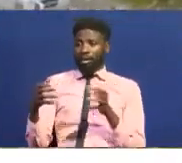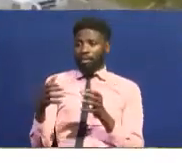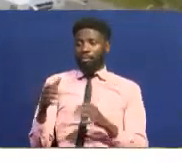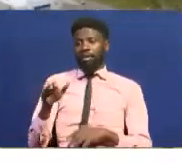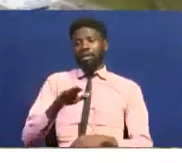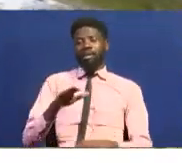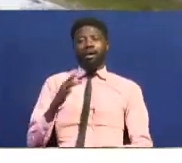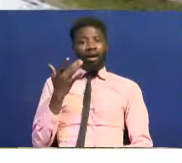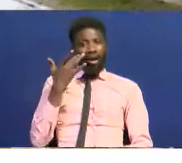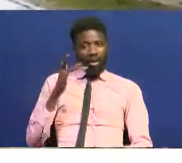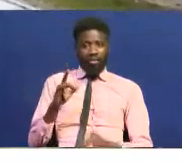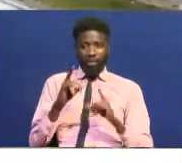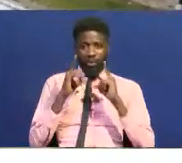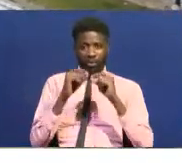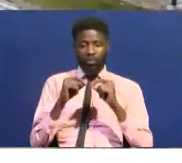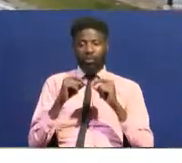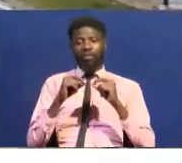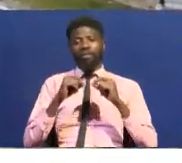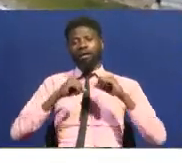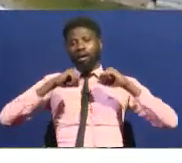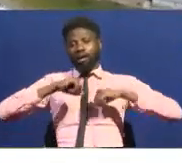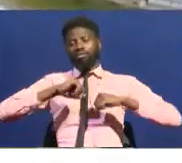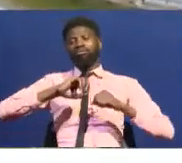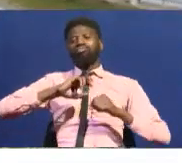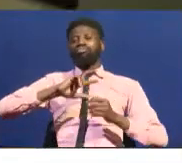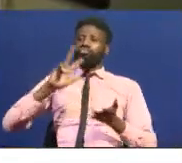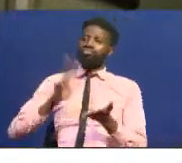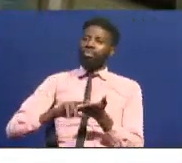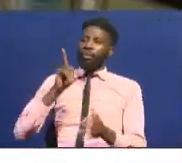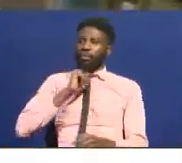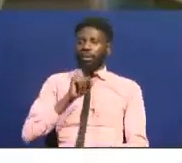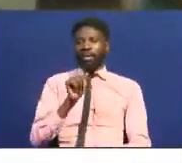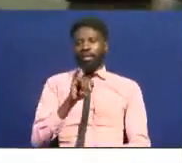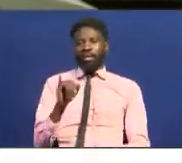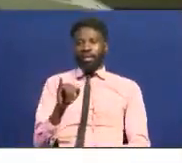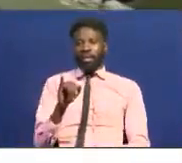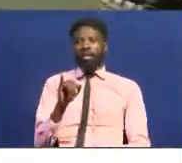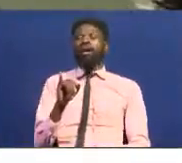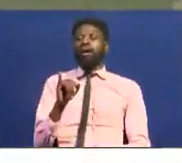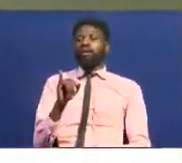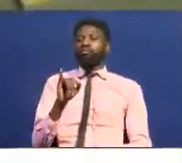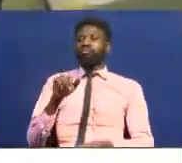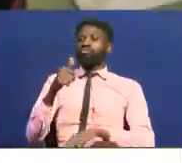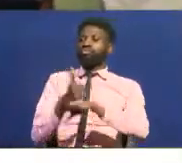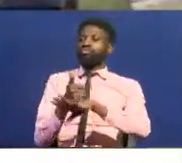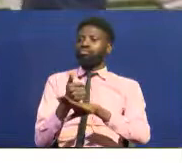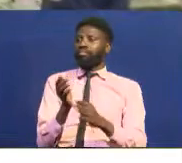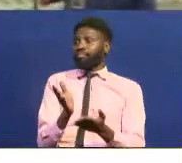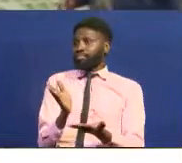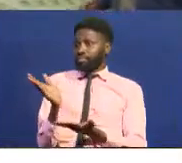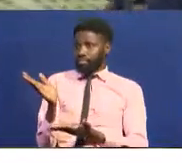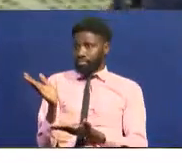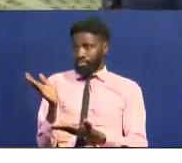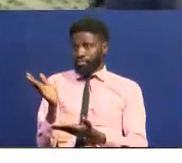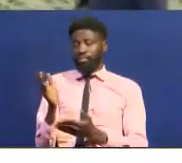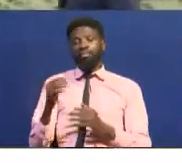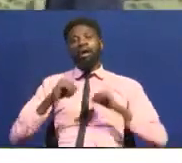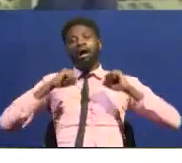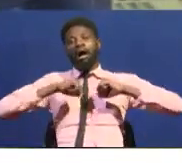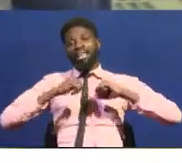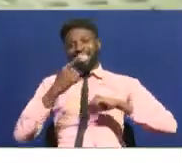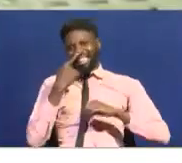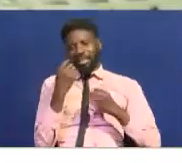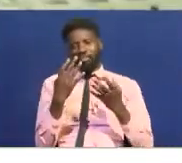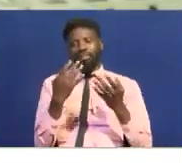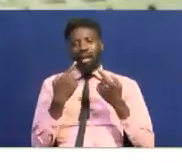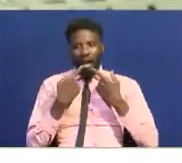it has signed a deal in the Pacific Gas Electric to install an AI software system at the facility. The deal, whose value was not disclosed, will help